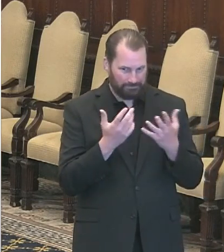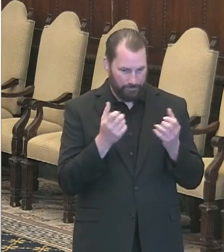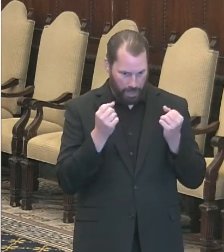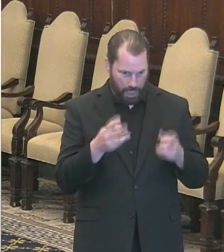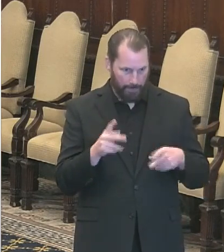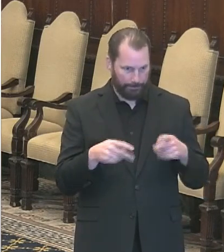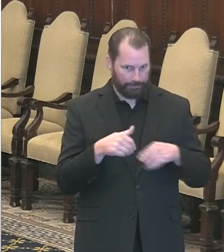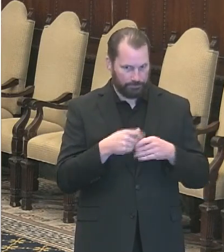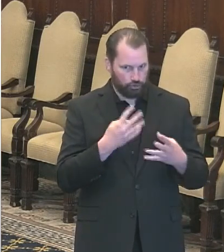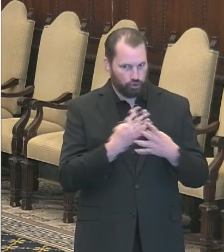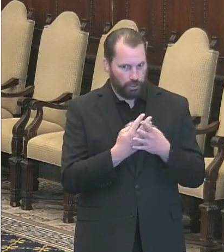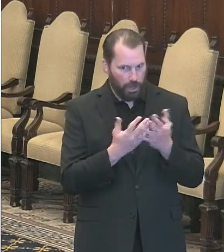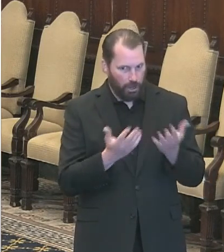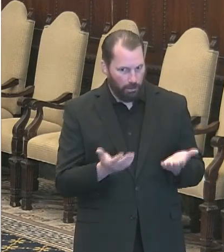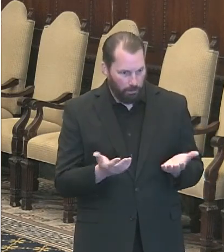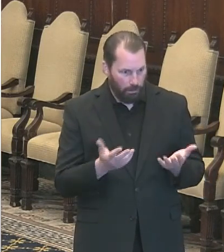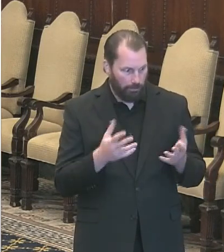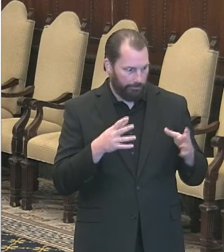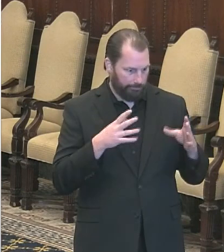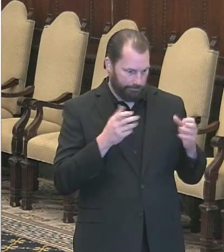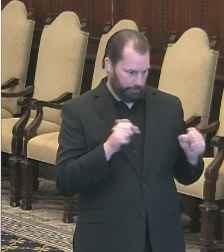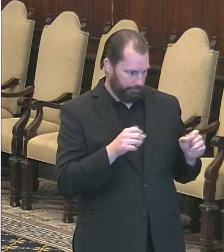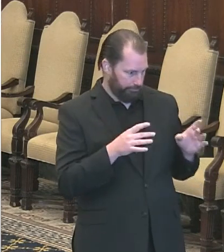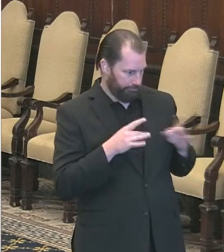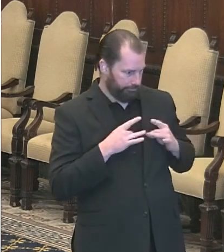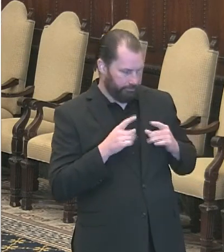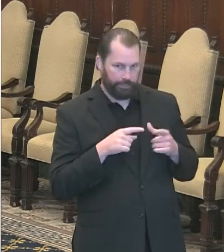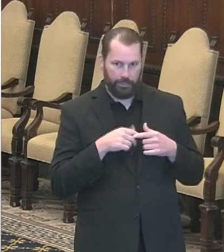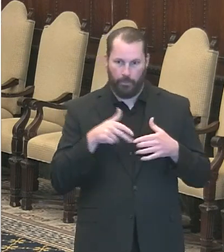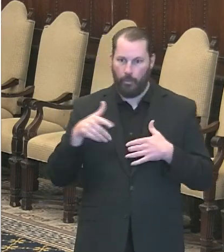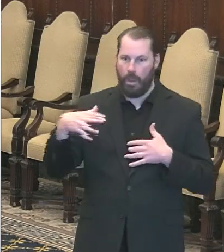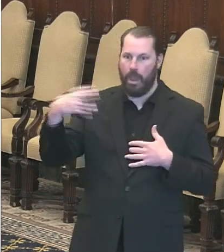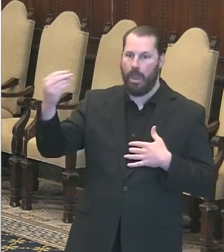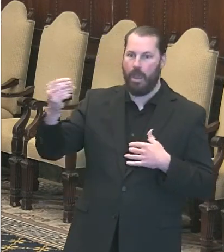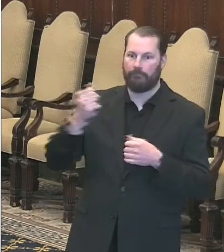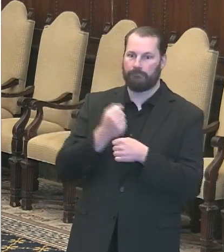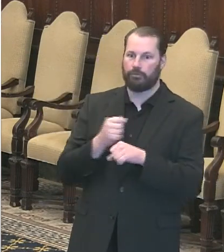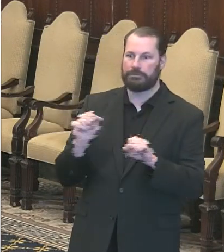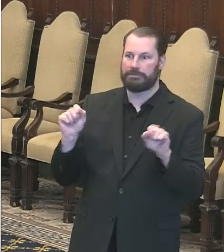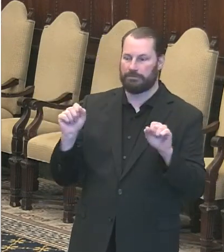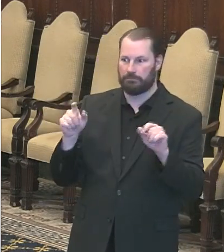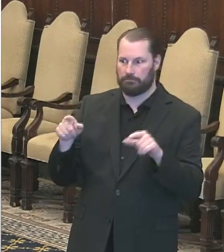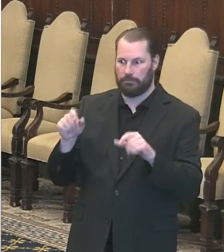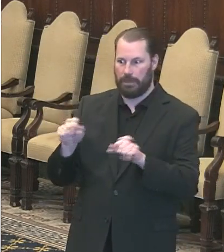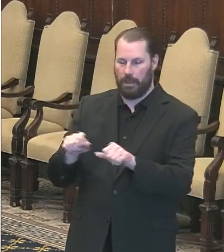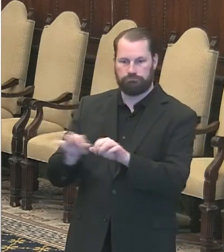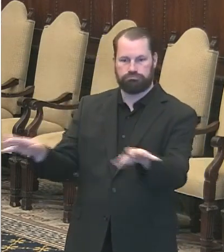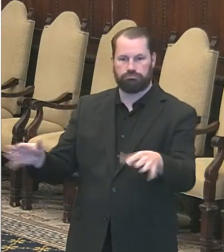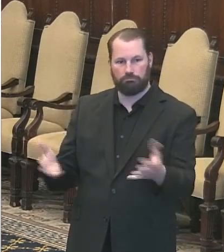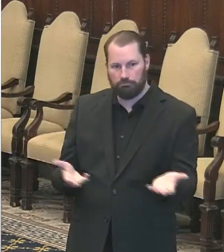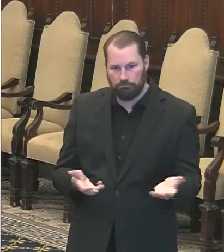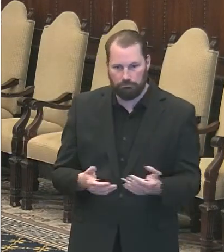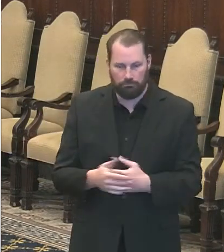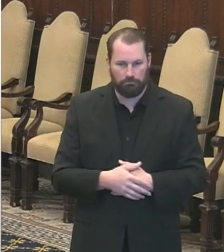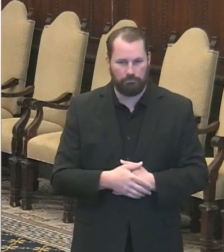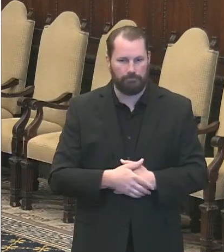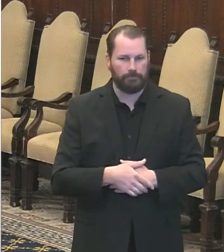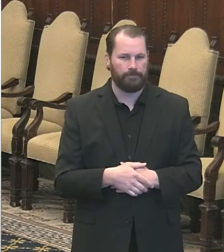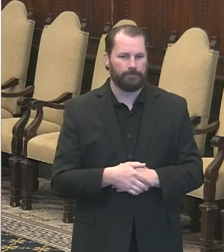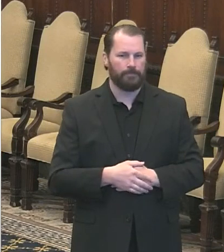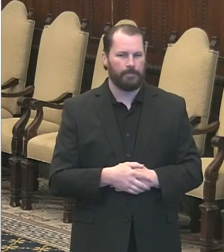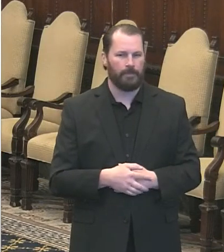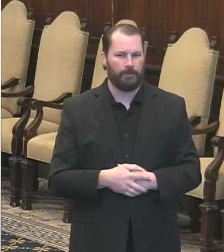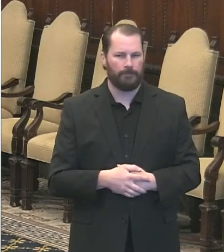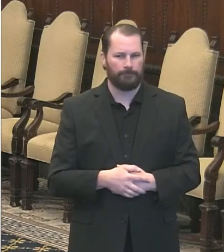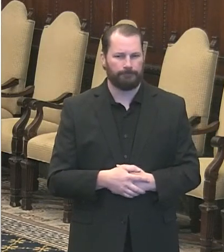quarters, could there be a greater risk for them to spread that outside? Yeah, well, certainly of the, we have hundreds of